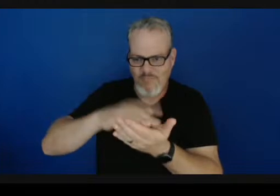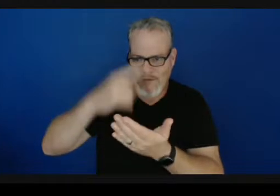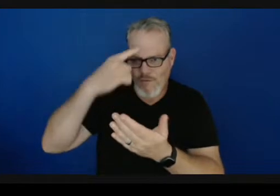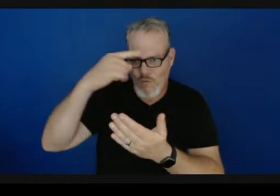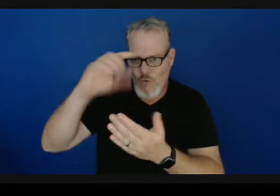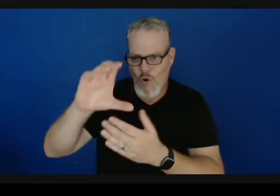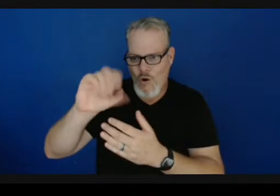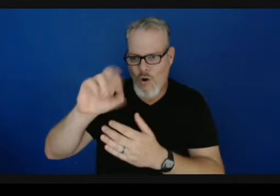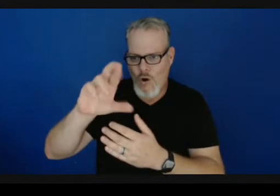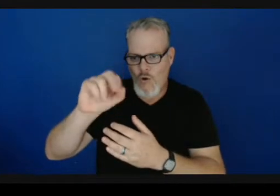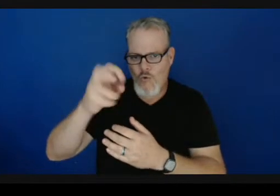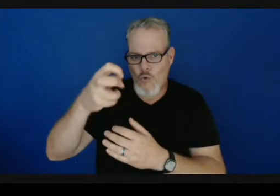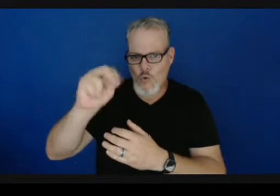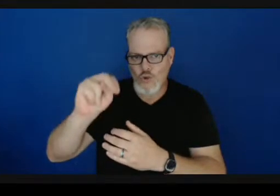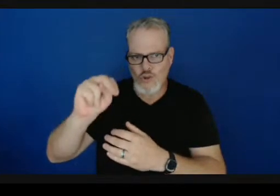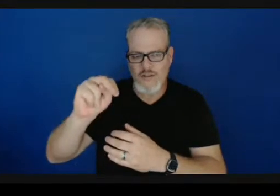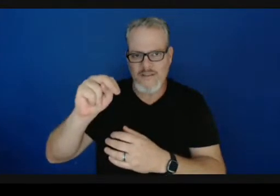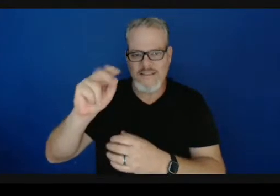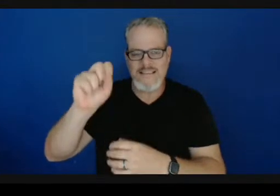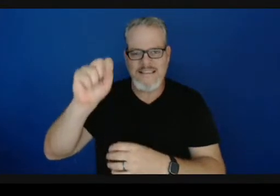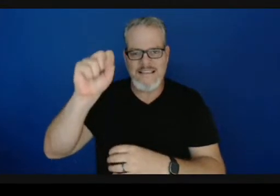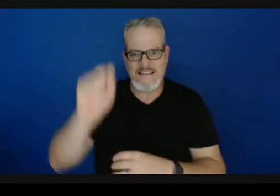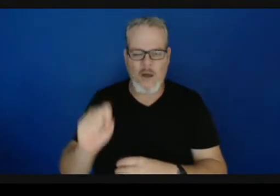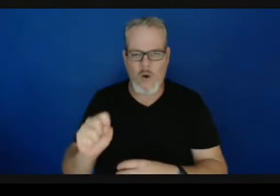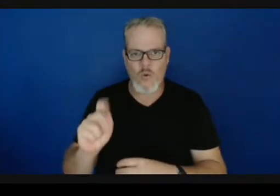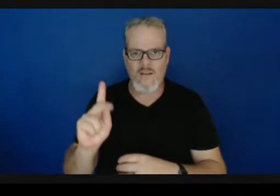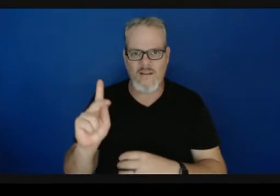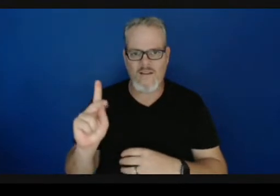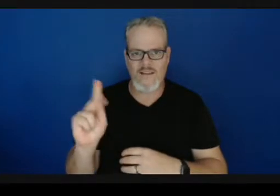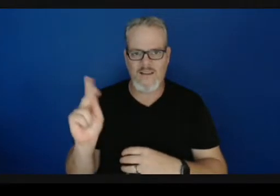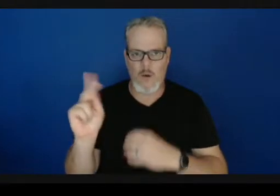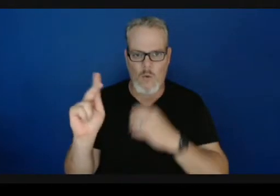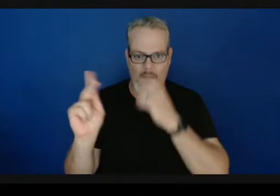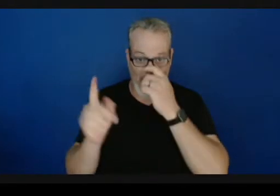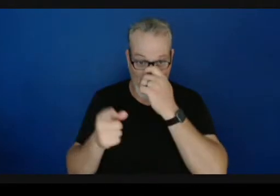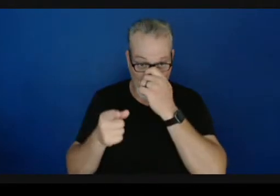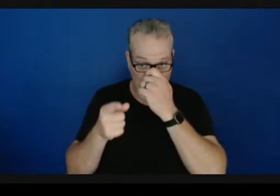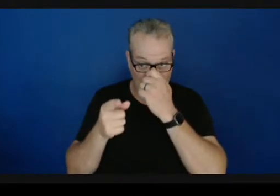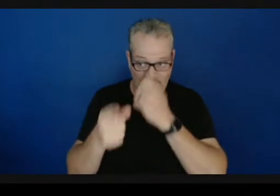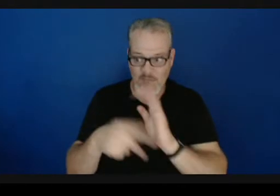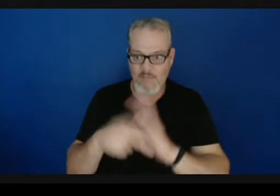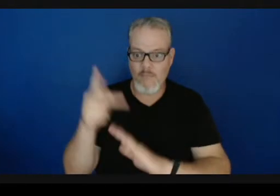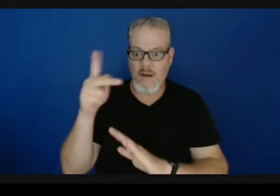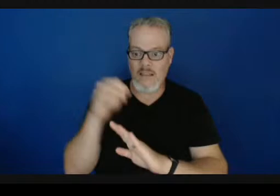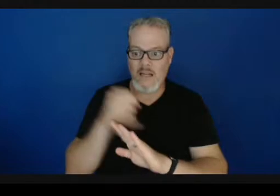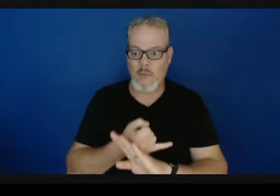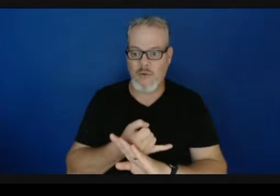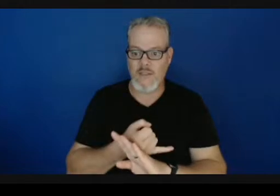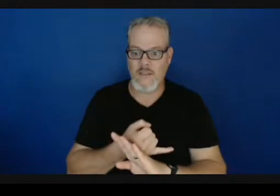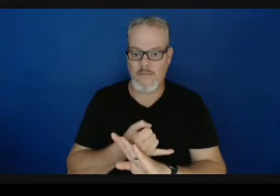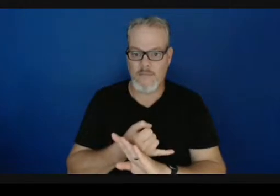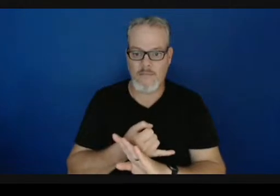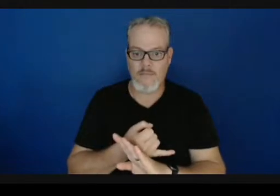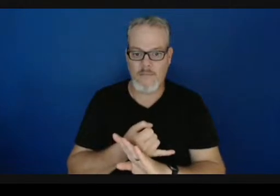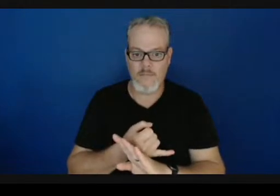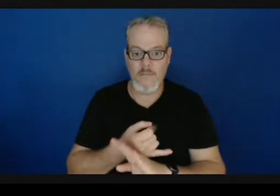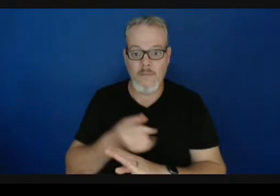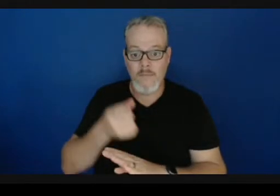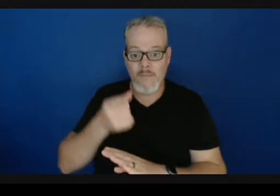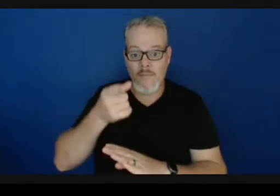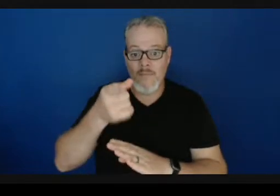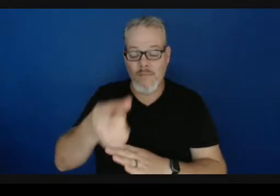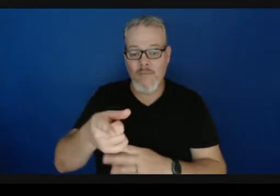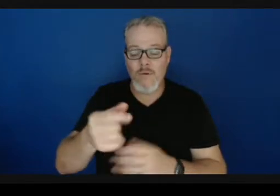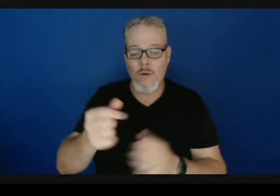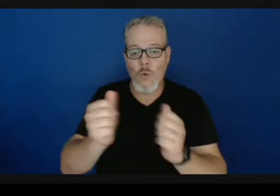Kilauea. And so this is a project that was a joint effort by a group of scientists from New